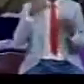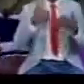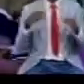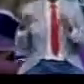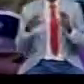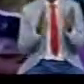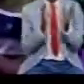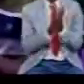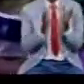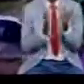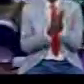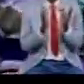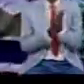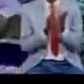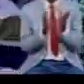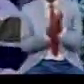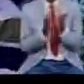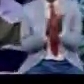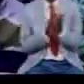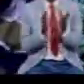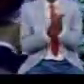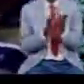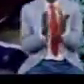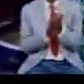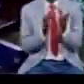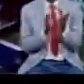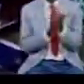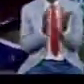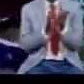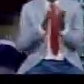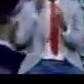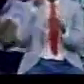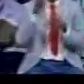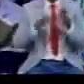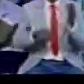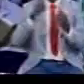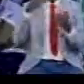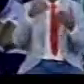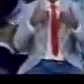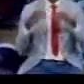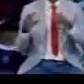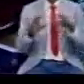your hands together for the Lord Jesus Christ, for what he has done.